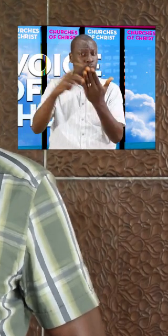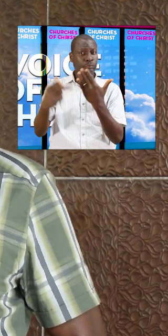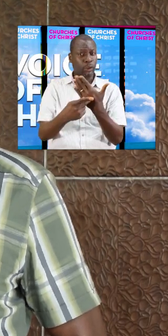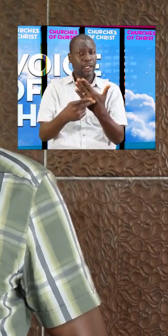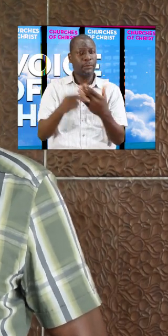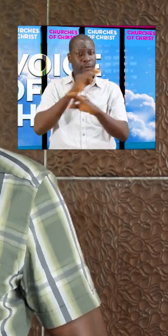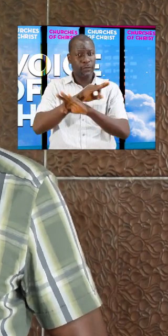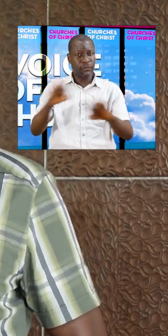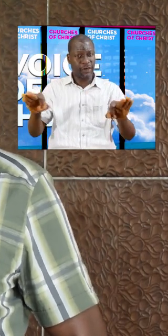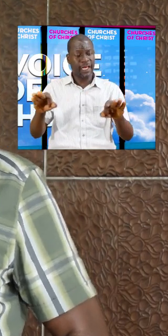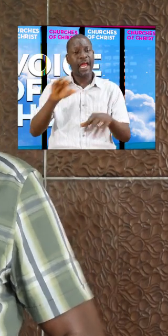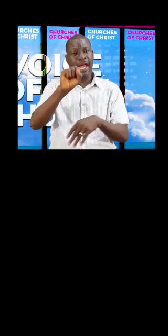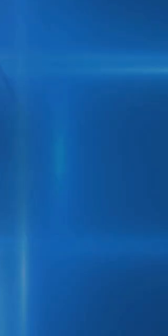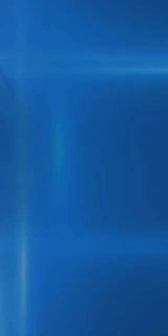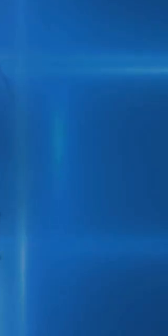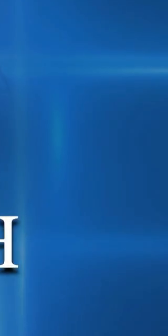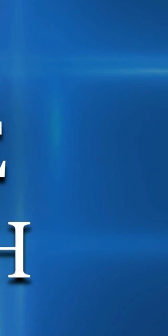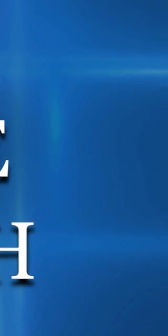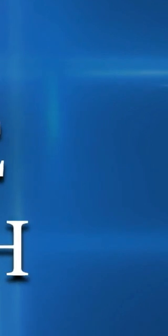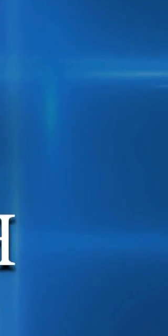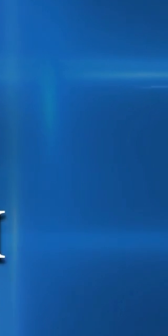emwa free SHS edwumadie